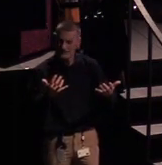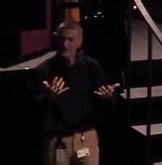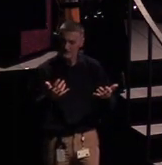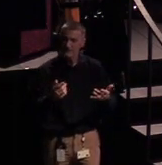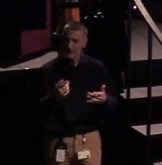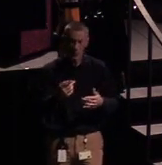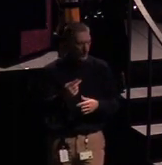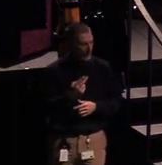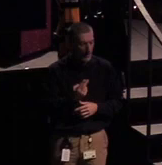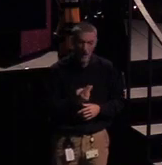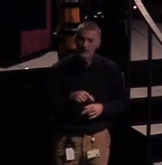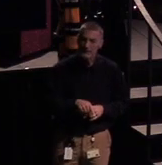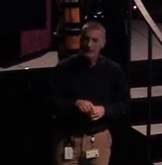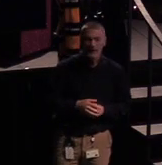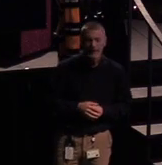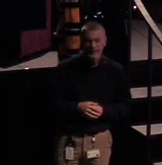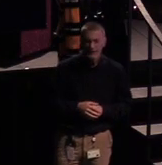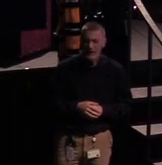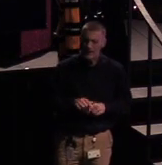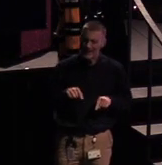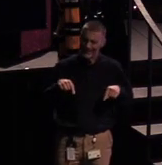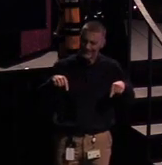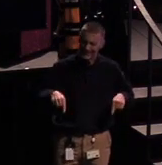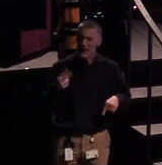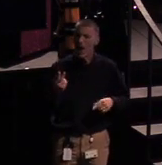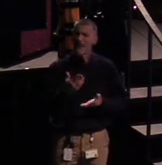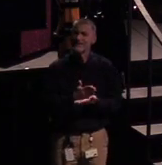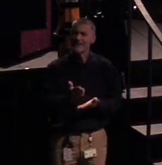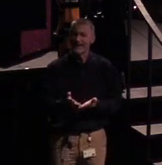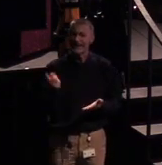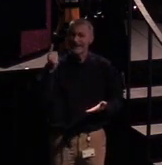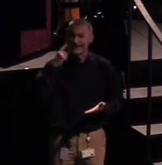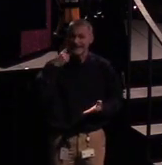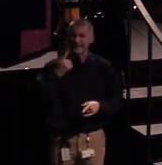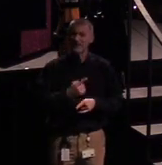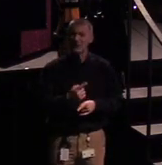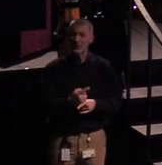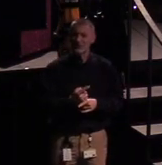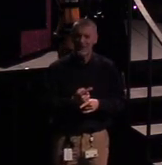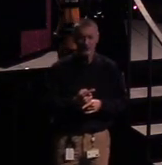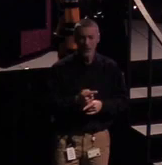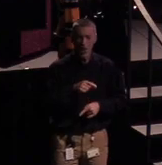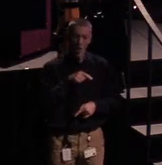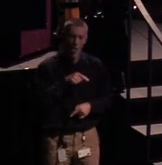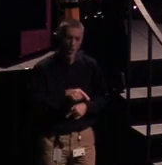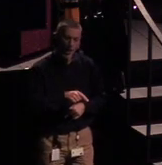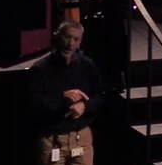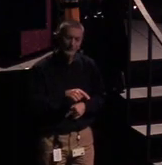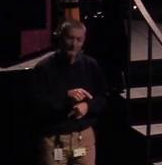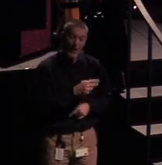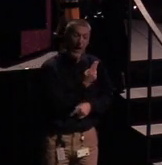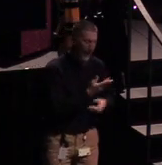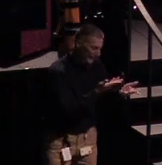I think there's a degree to which the sector feels more comfortable talking about artists and audiences and we don't think enough